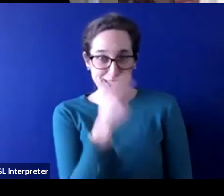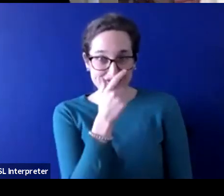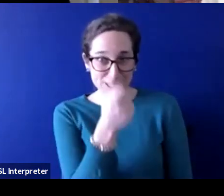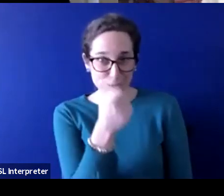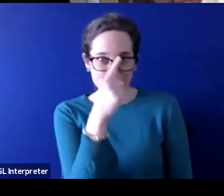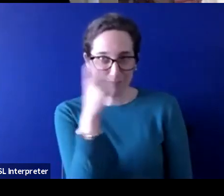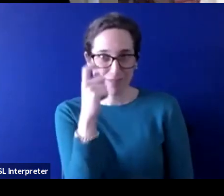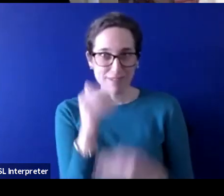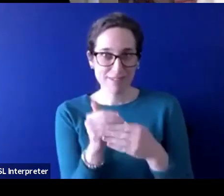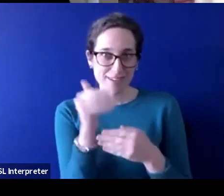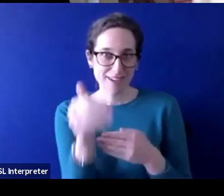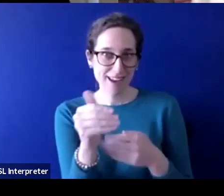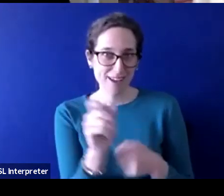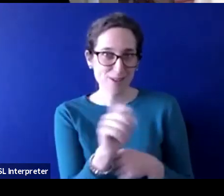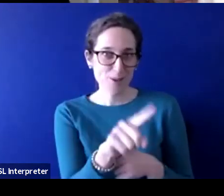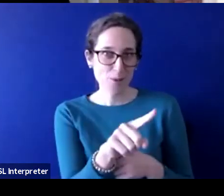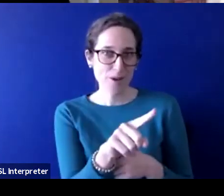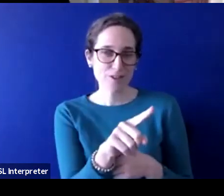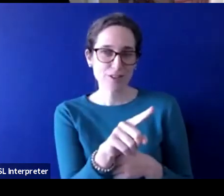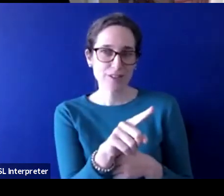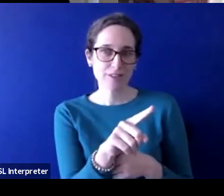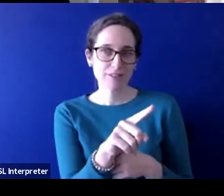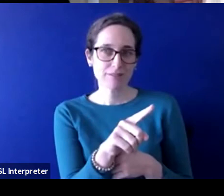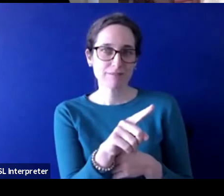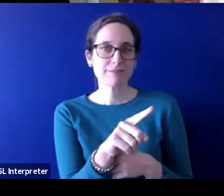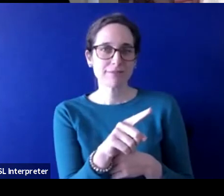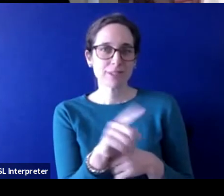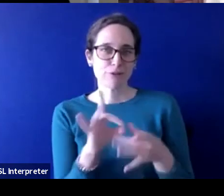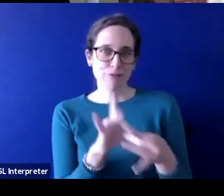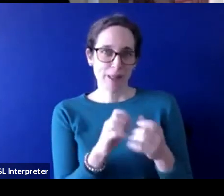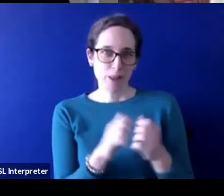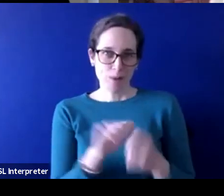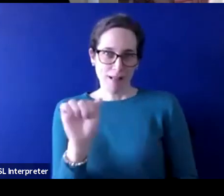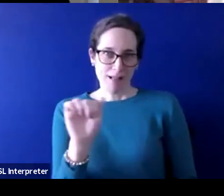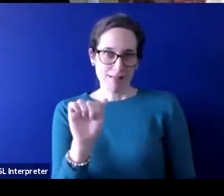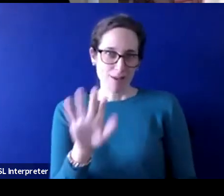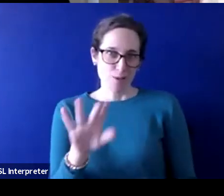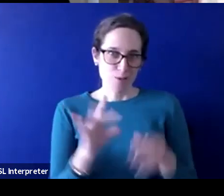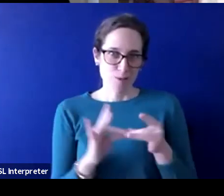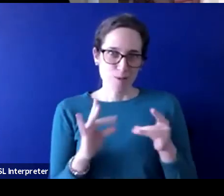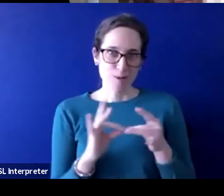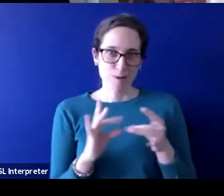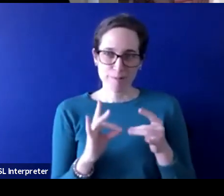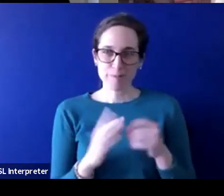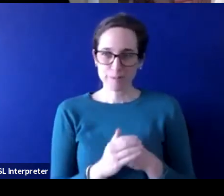question kind of touches on what you were just saying, Aaliyah, and also something